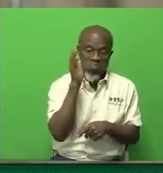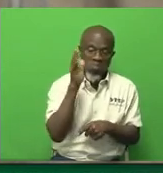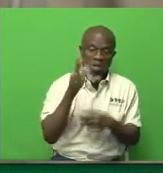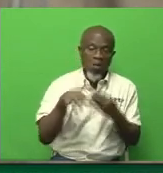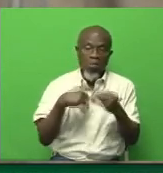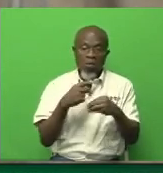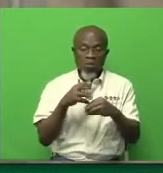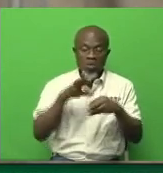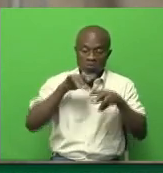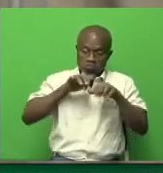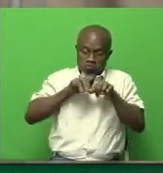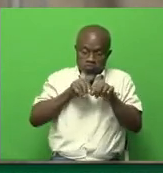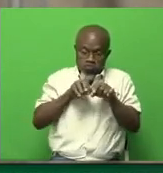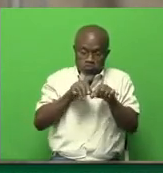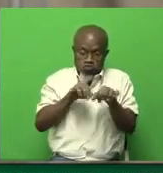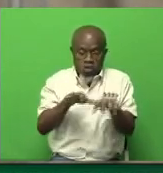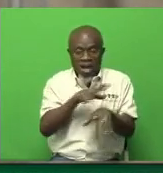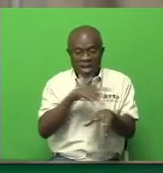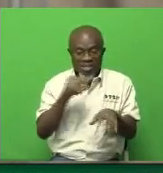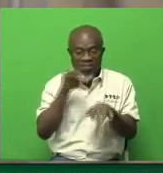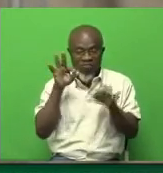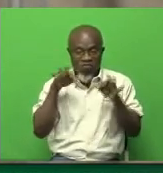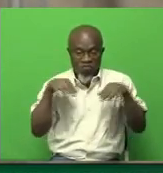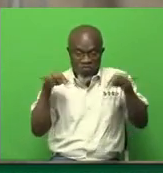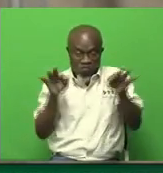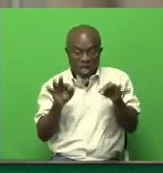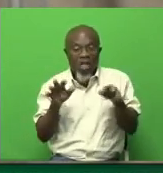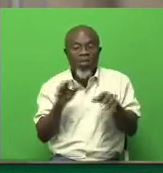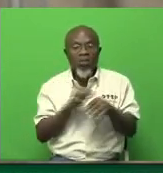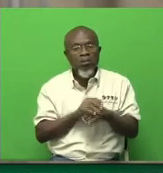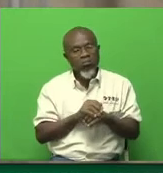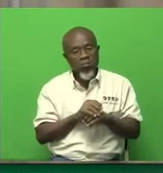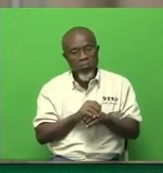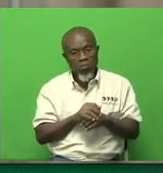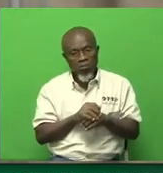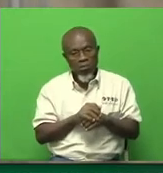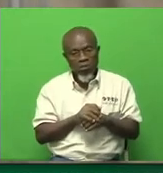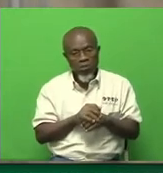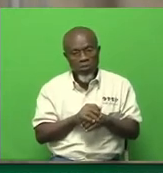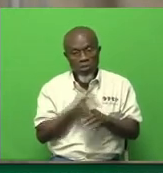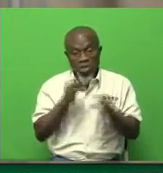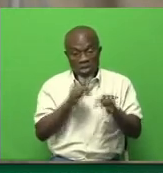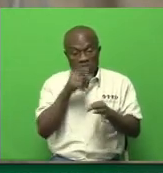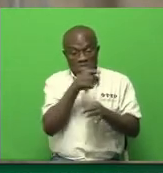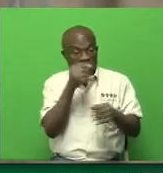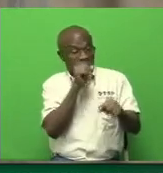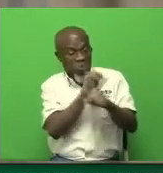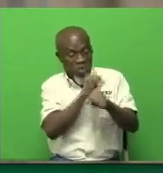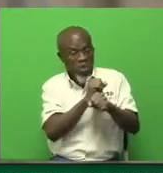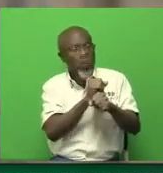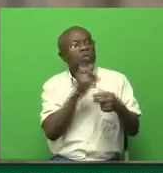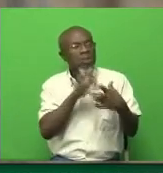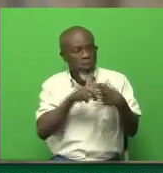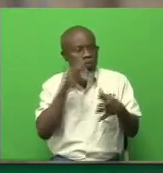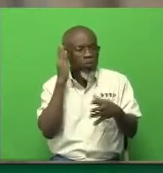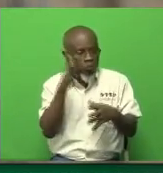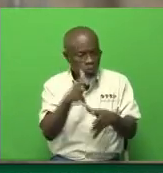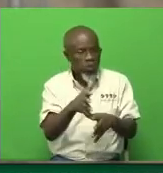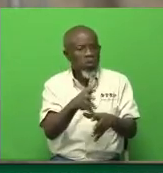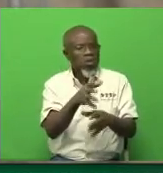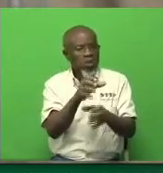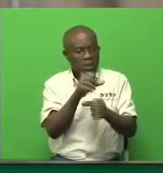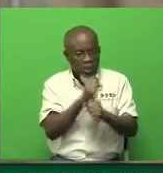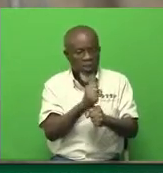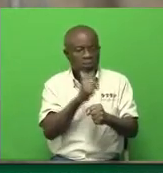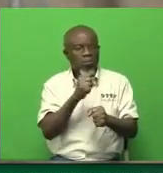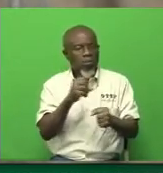actually doing his work 52 percent of this country would have had a better supply of water but